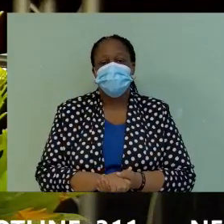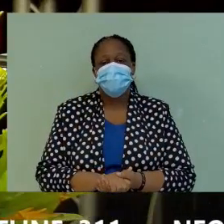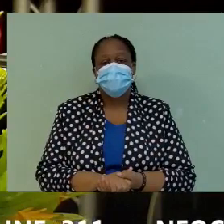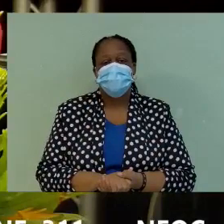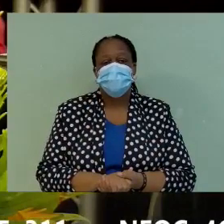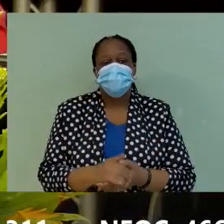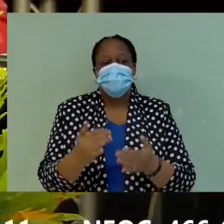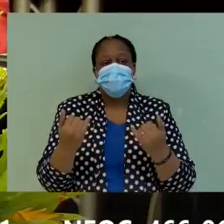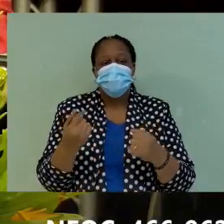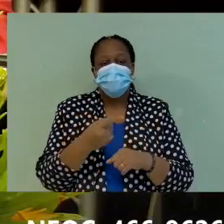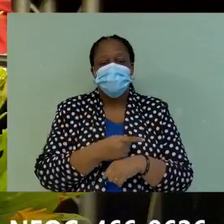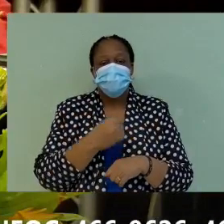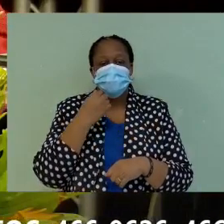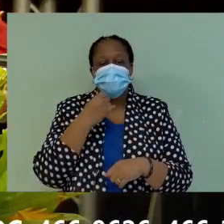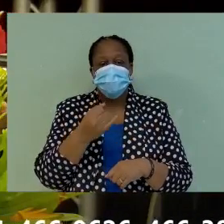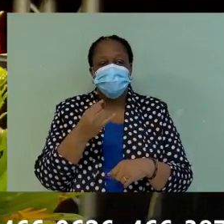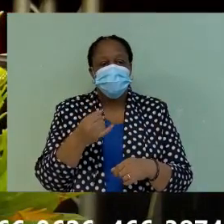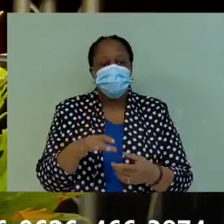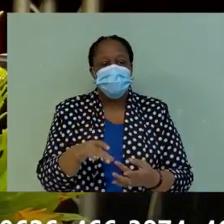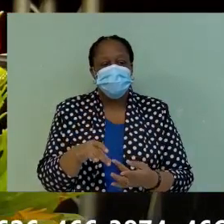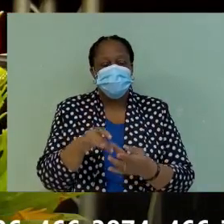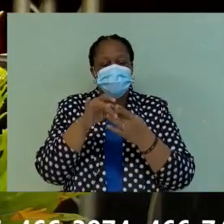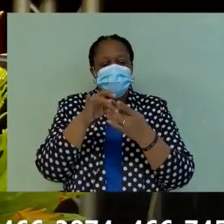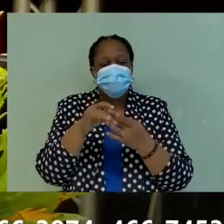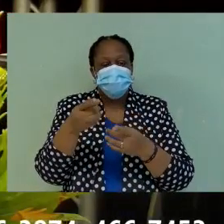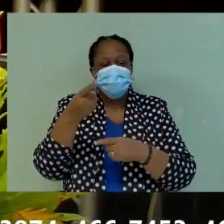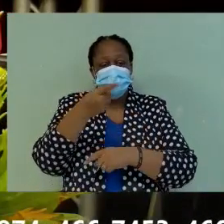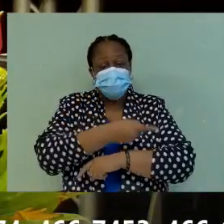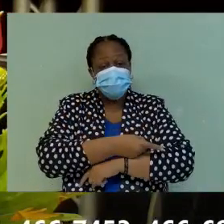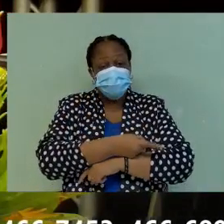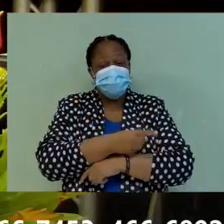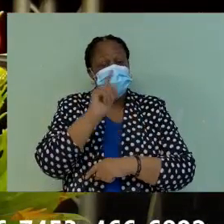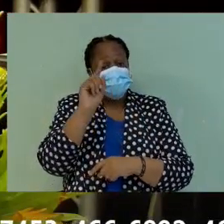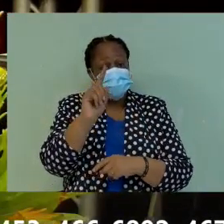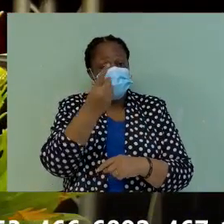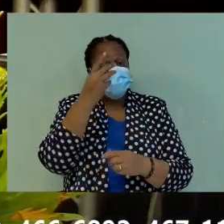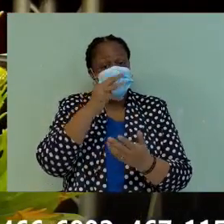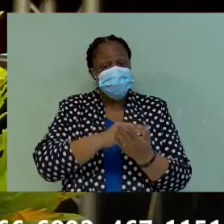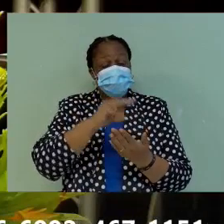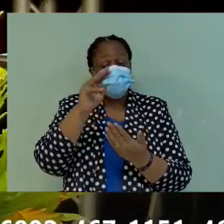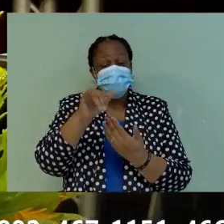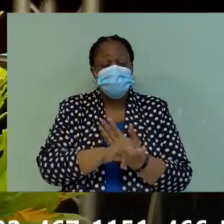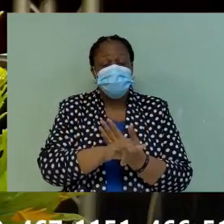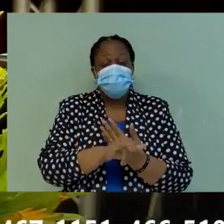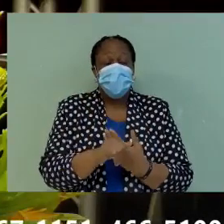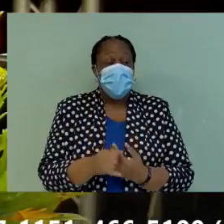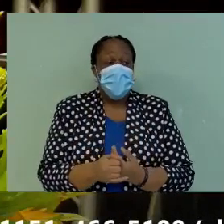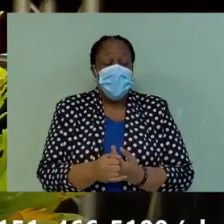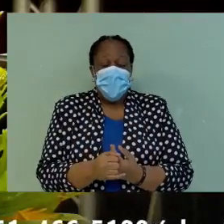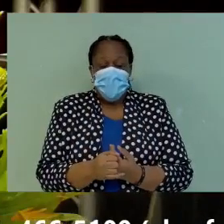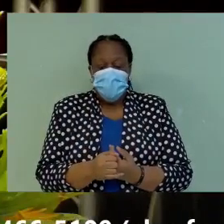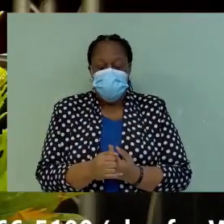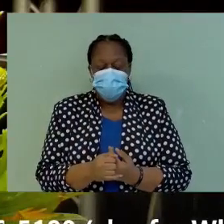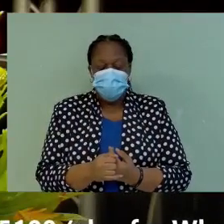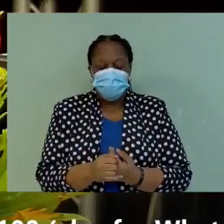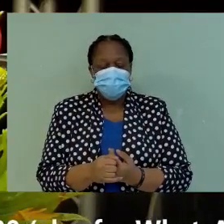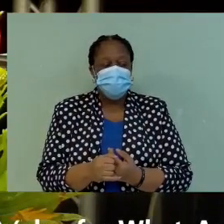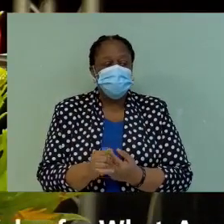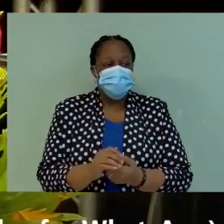Today is a special day because it is May 1st. It's the 1st of May, and on the 1st of